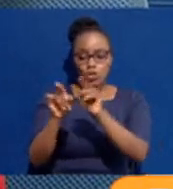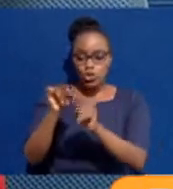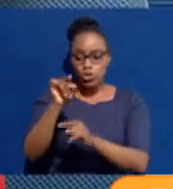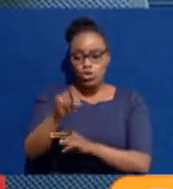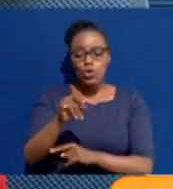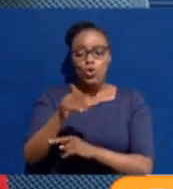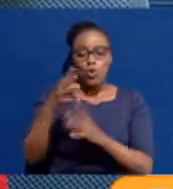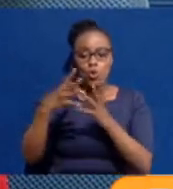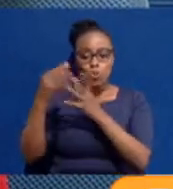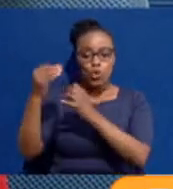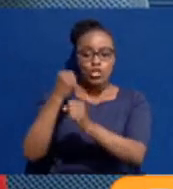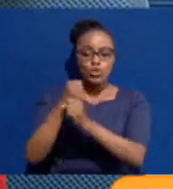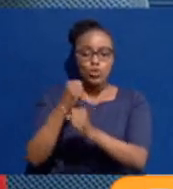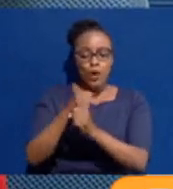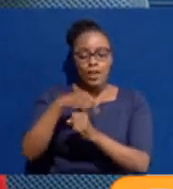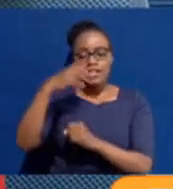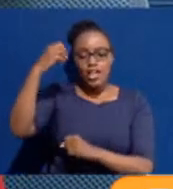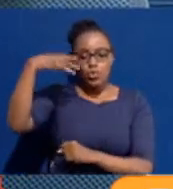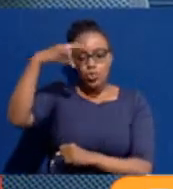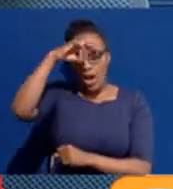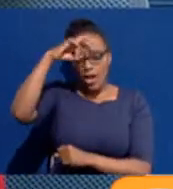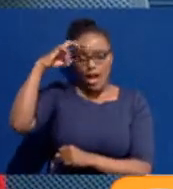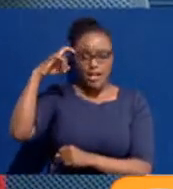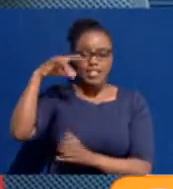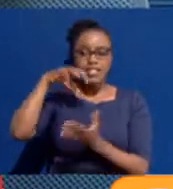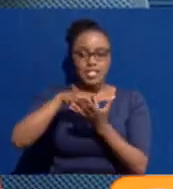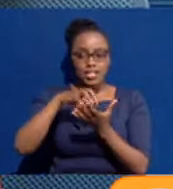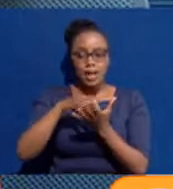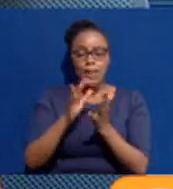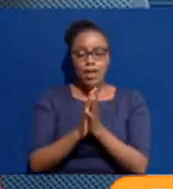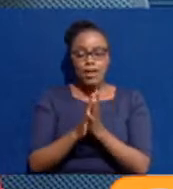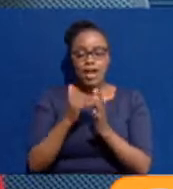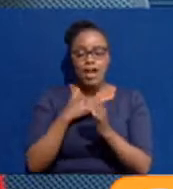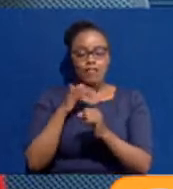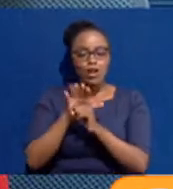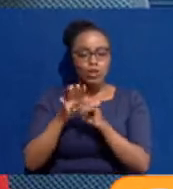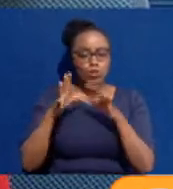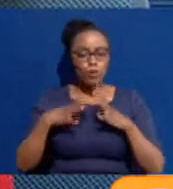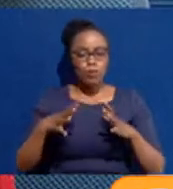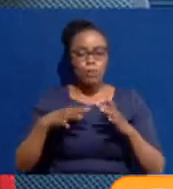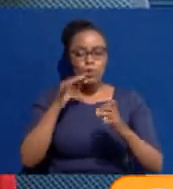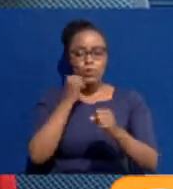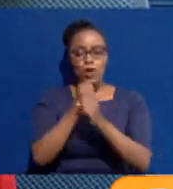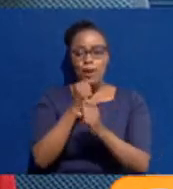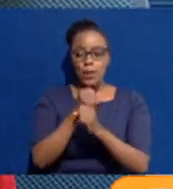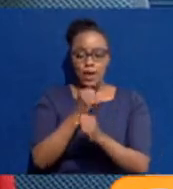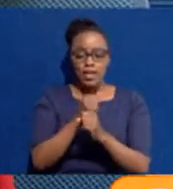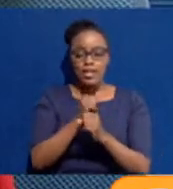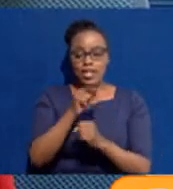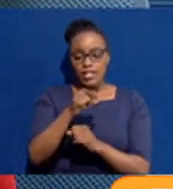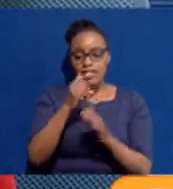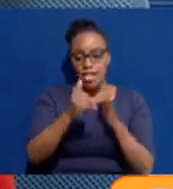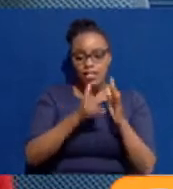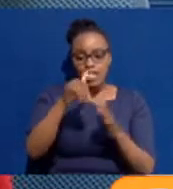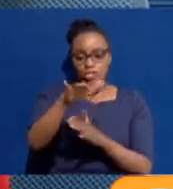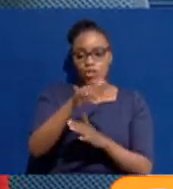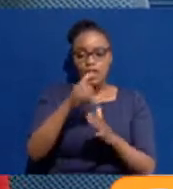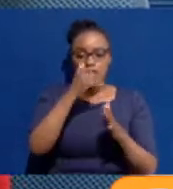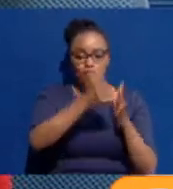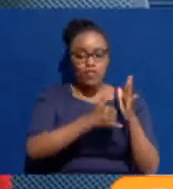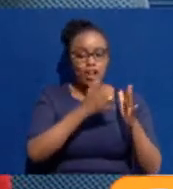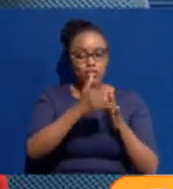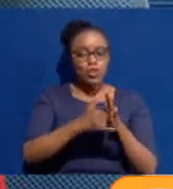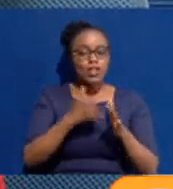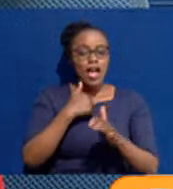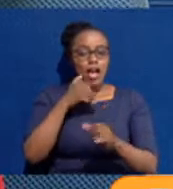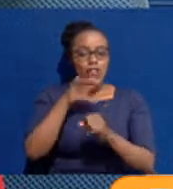to work in a jua kali setting. There's a lot of overcrowding. You're working in industrial area in a factory where there's